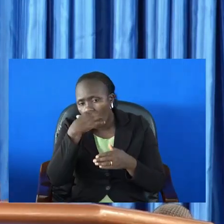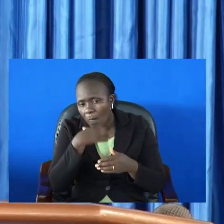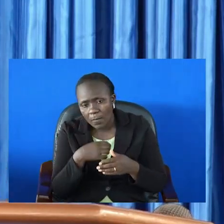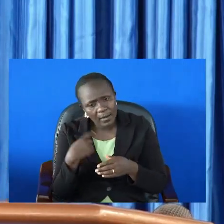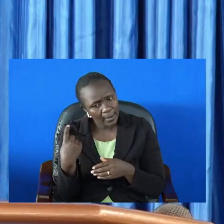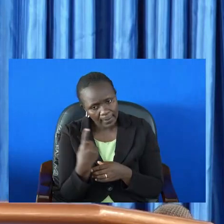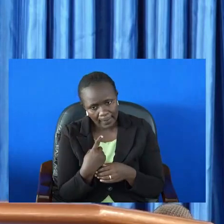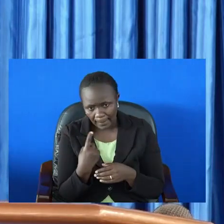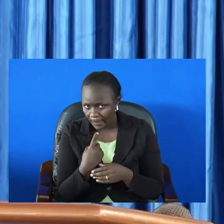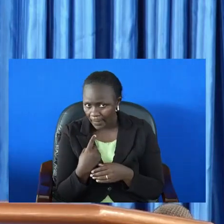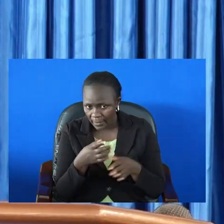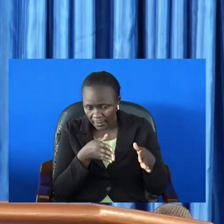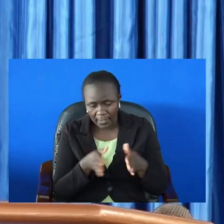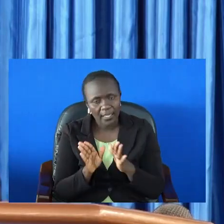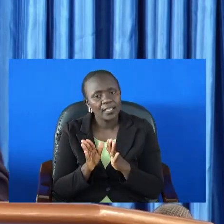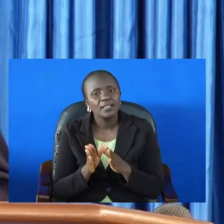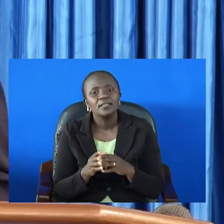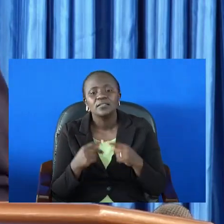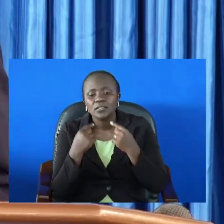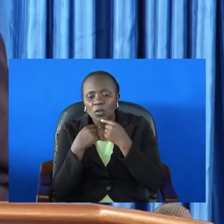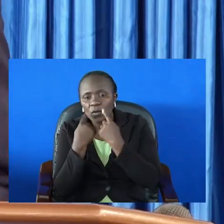repent.